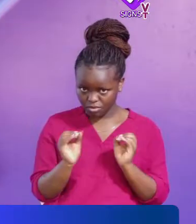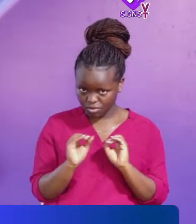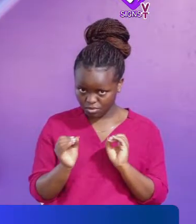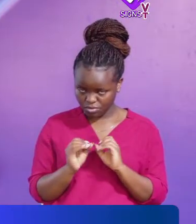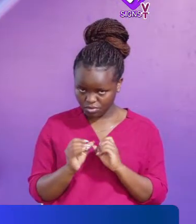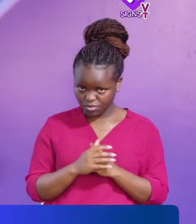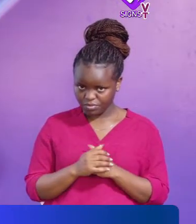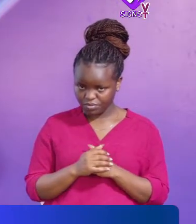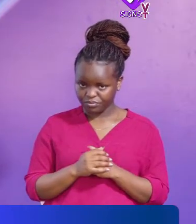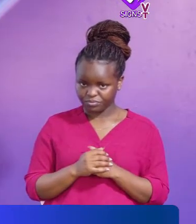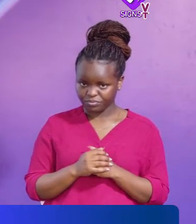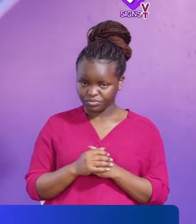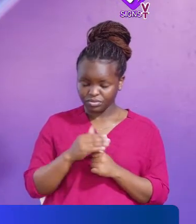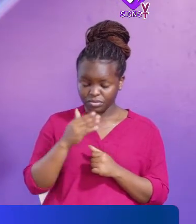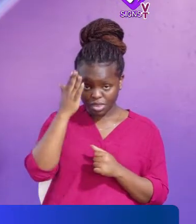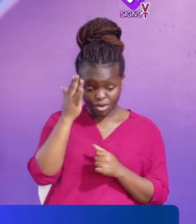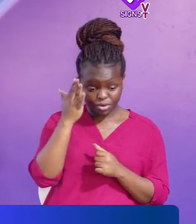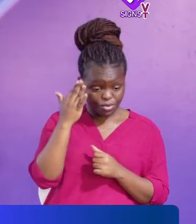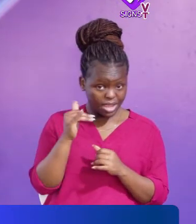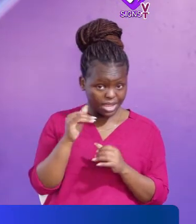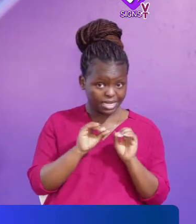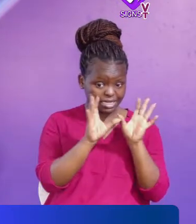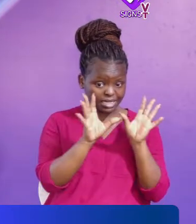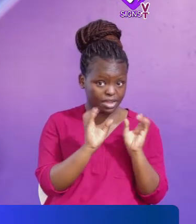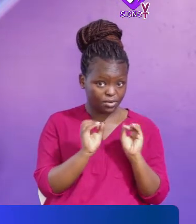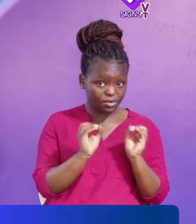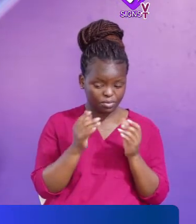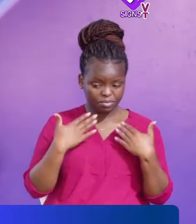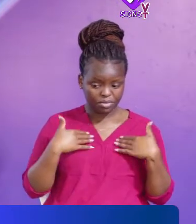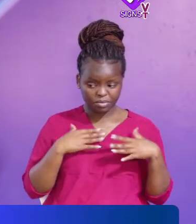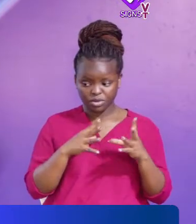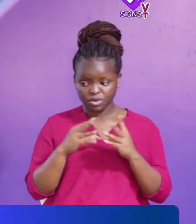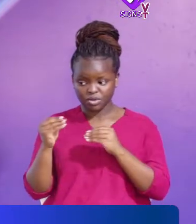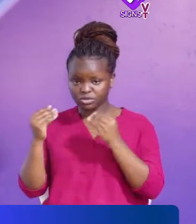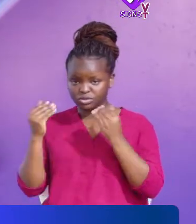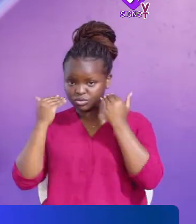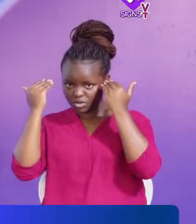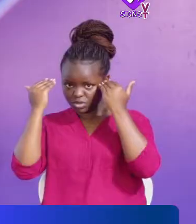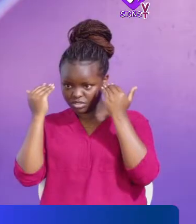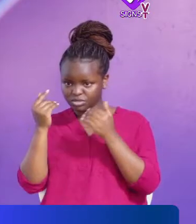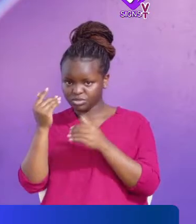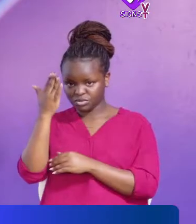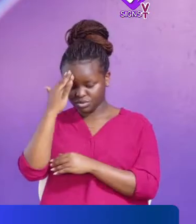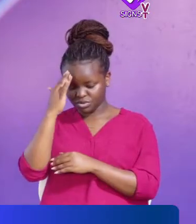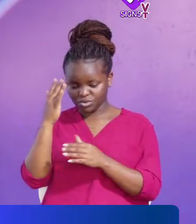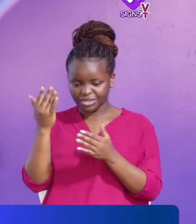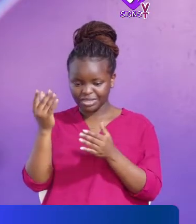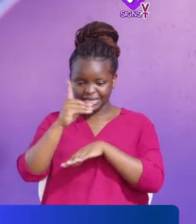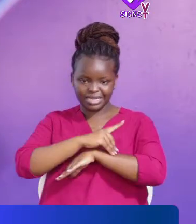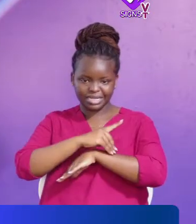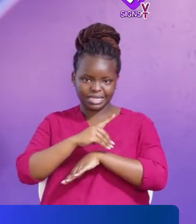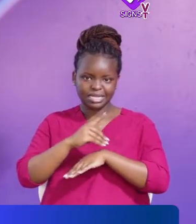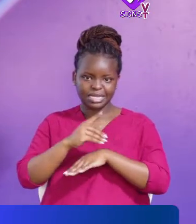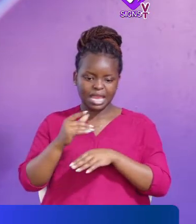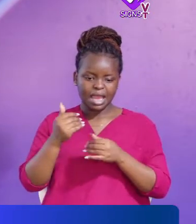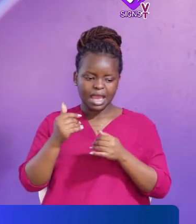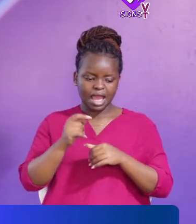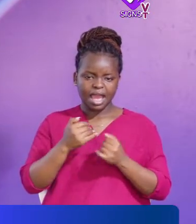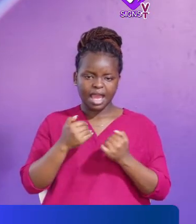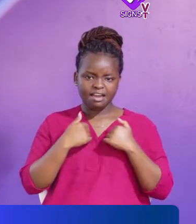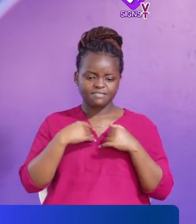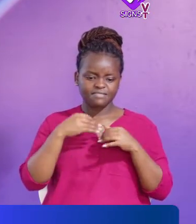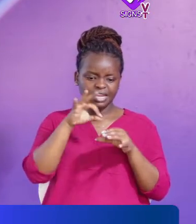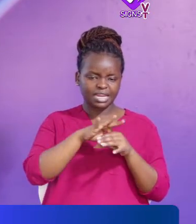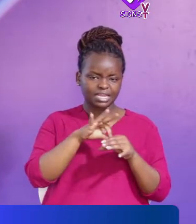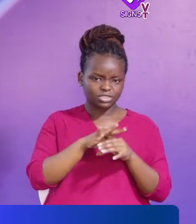Do you know why the law is opaque? That people go to court that want to know which is the day we're having an election. Seriously. That's what